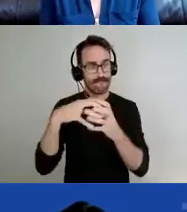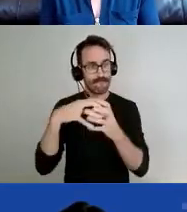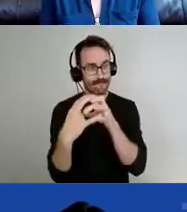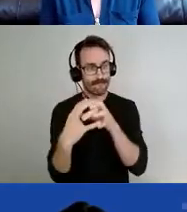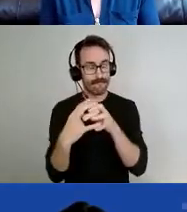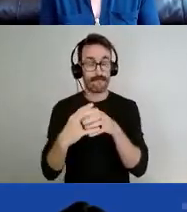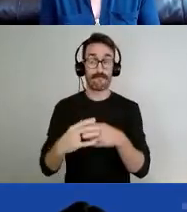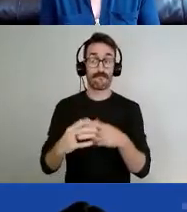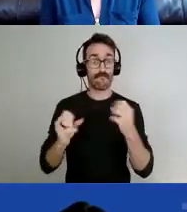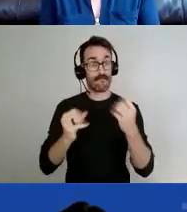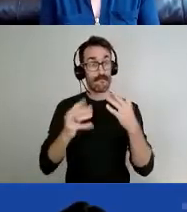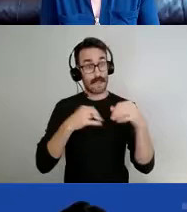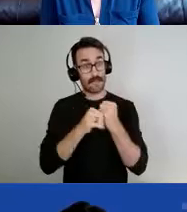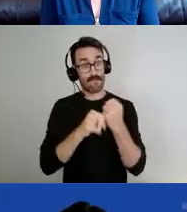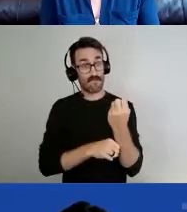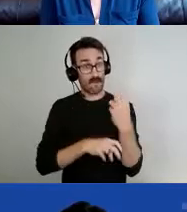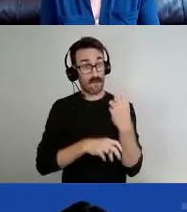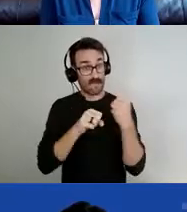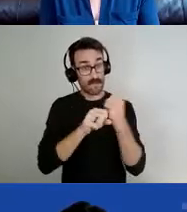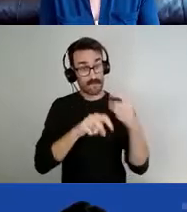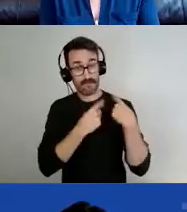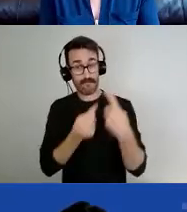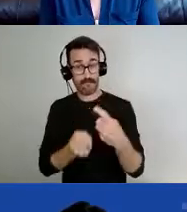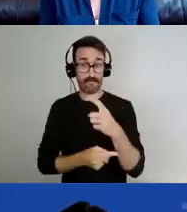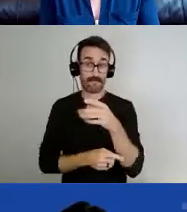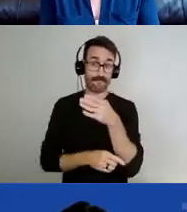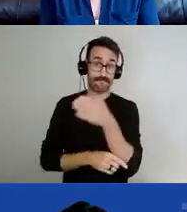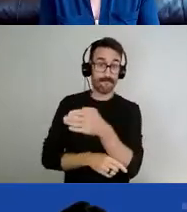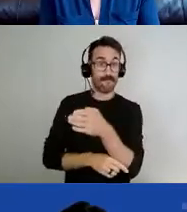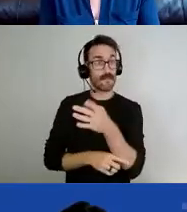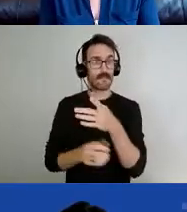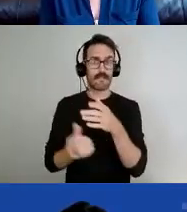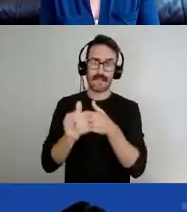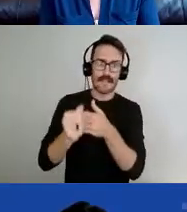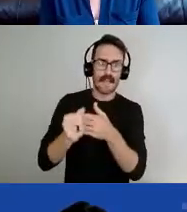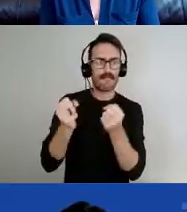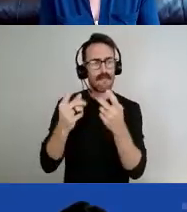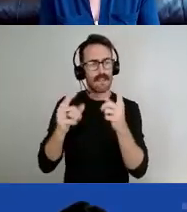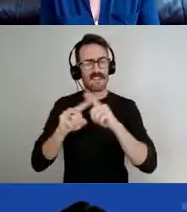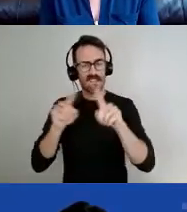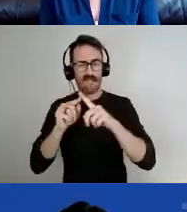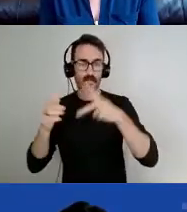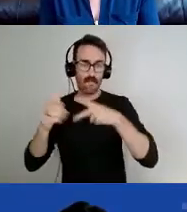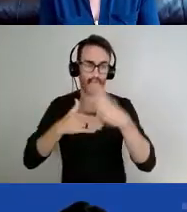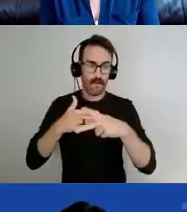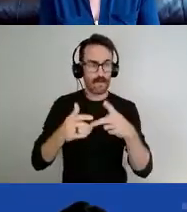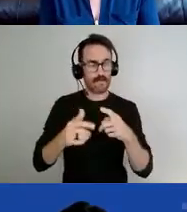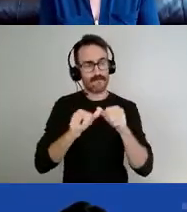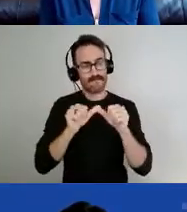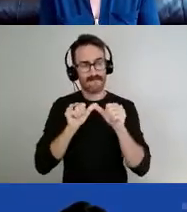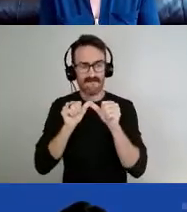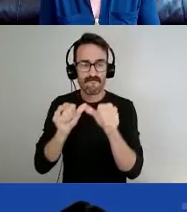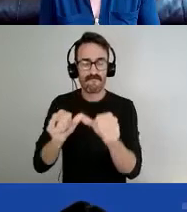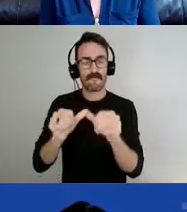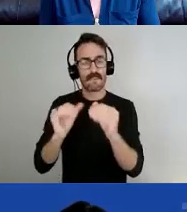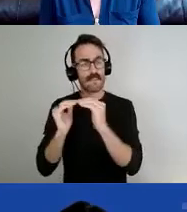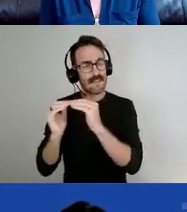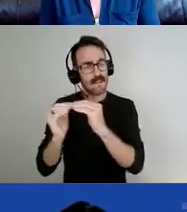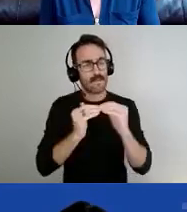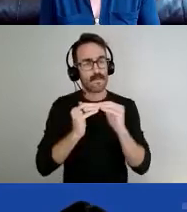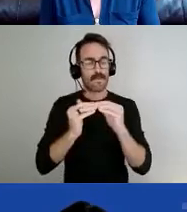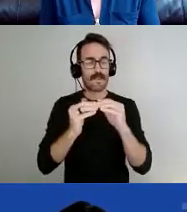and collaborated on multiple projects that consider access and equality in relation to health and aging,